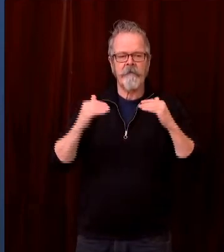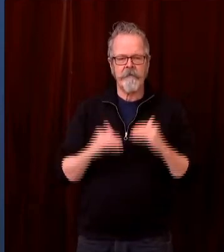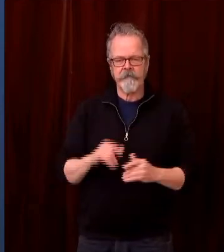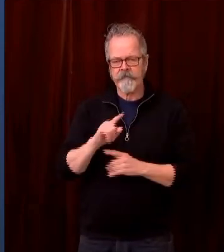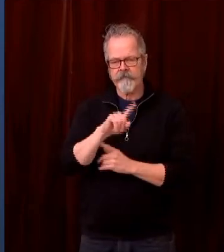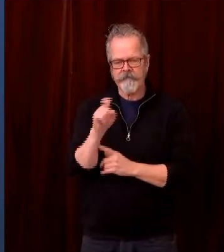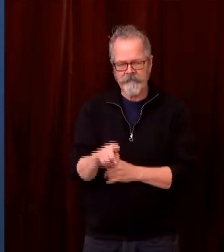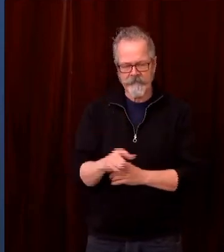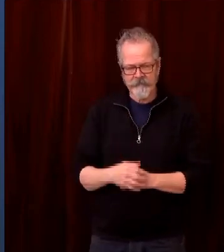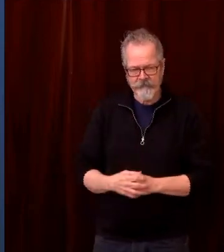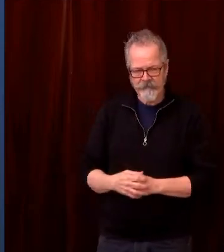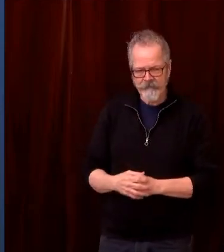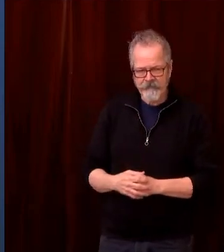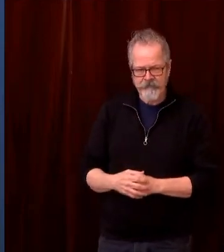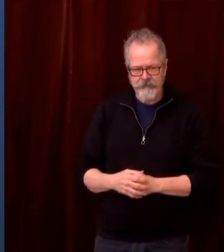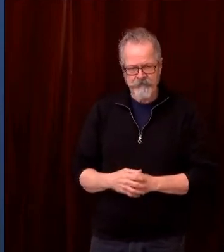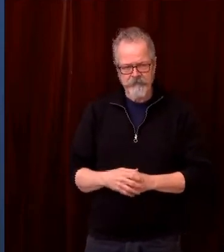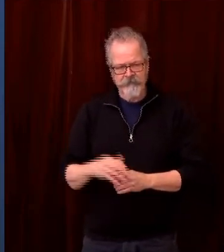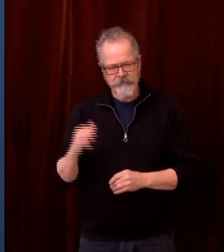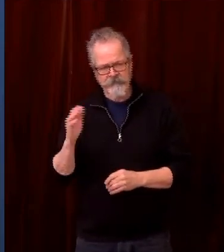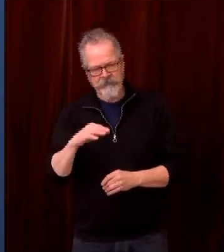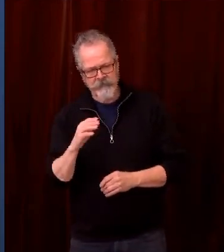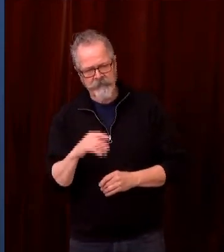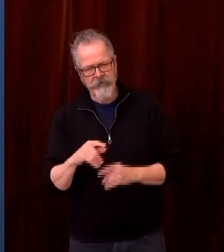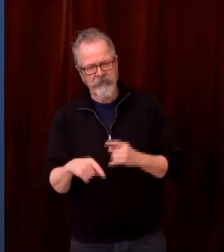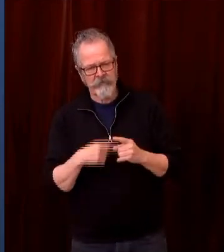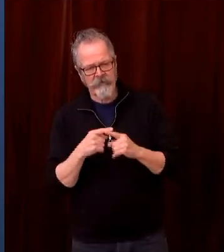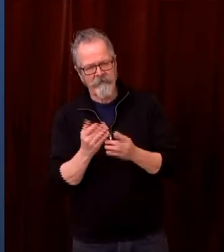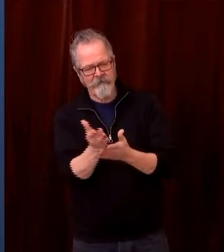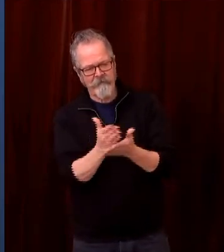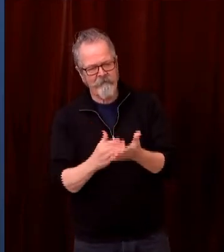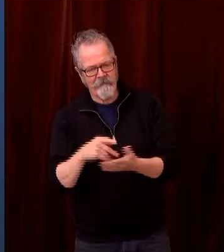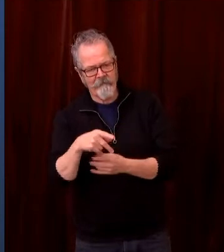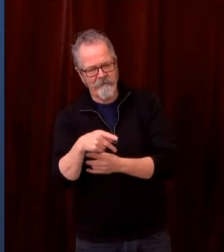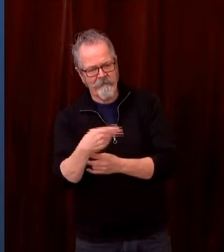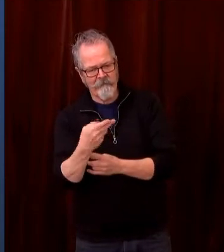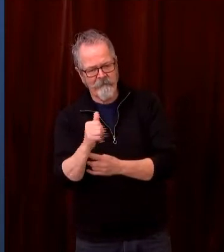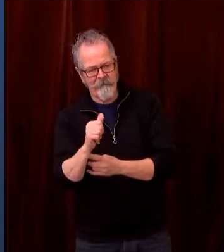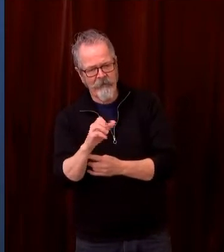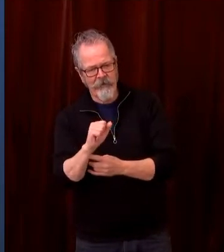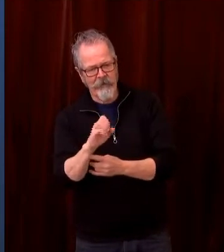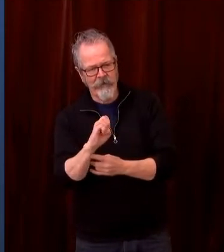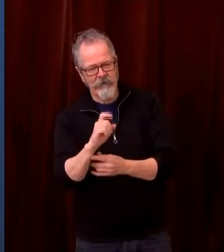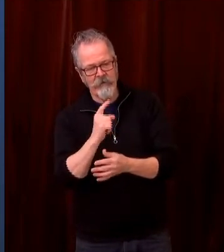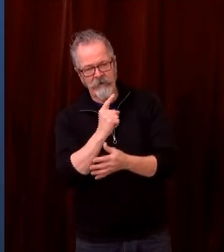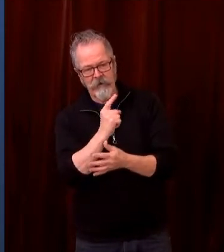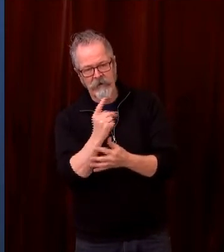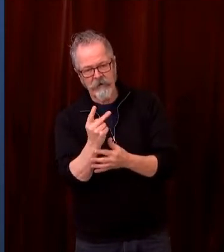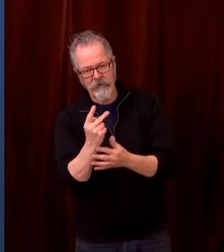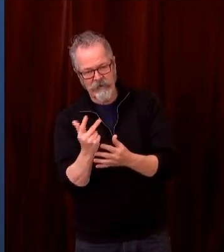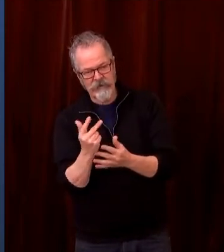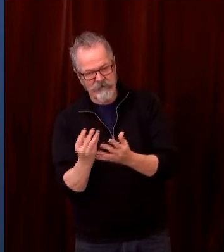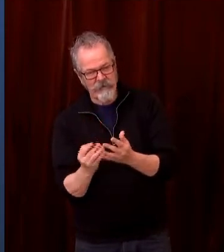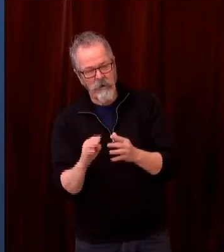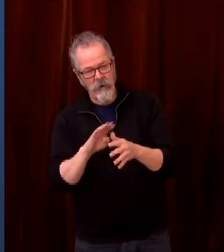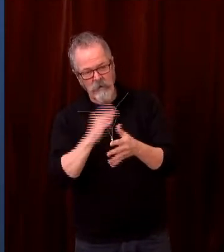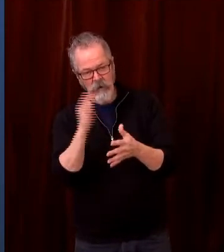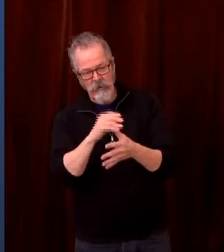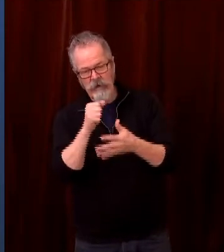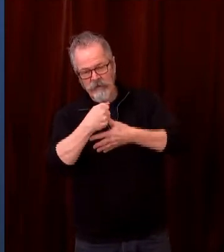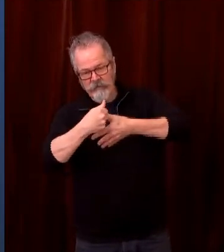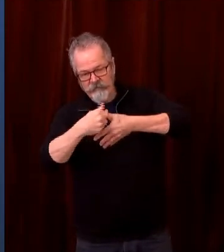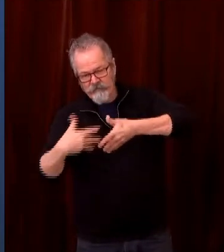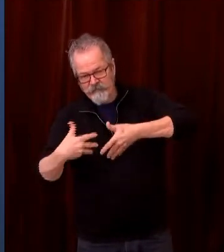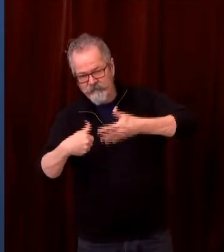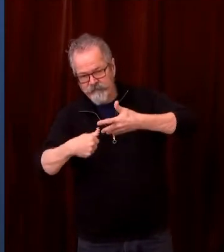any consideration you're making to change needing to meet all 4 of these criteria?